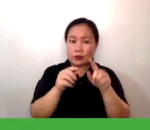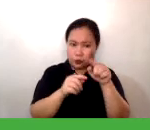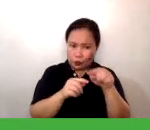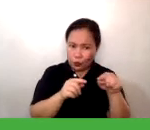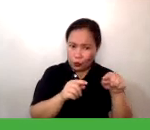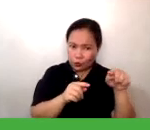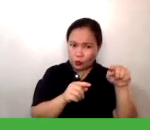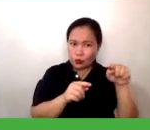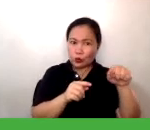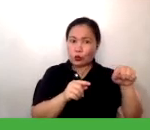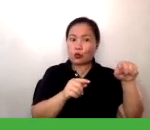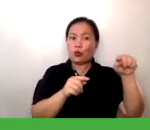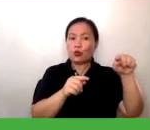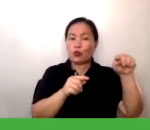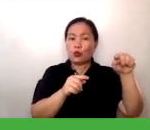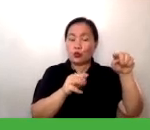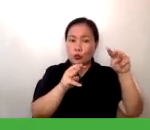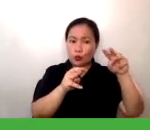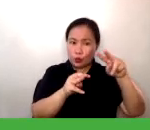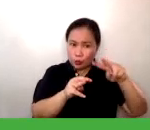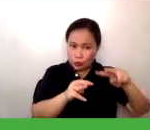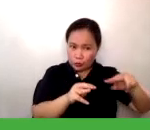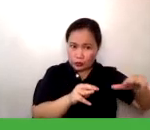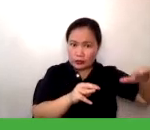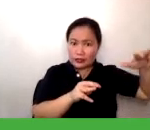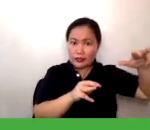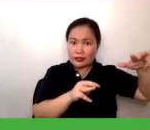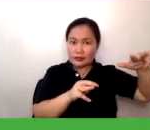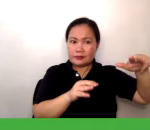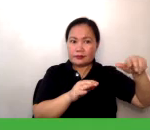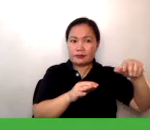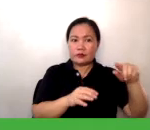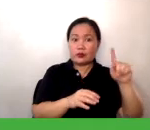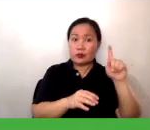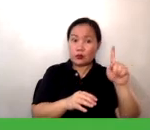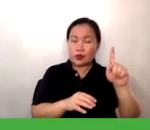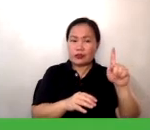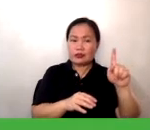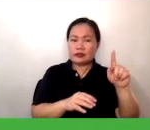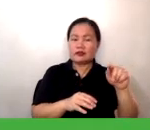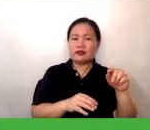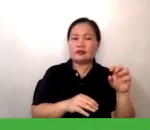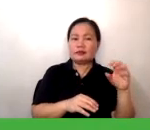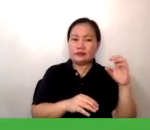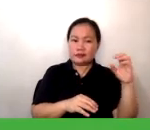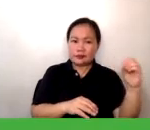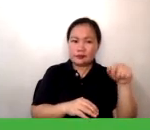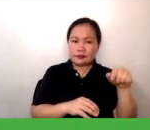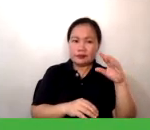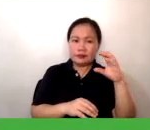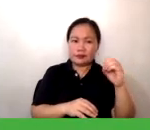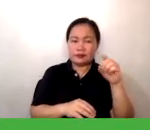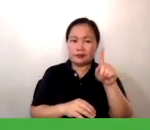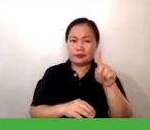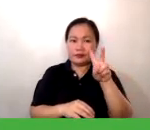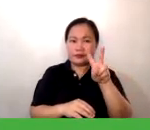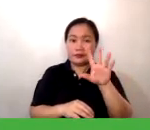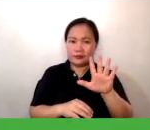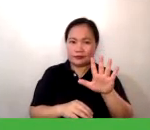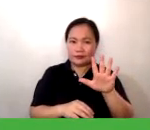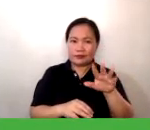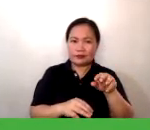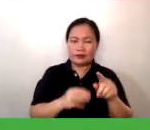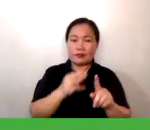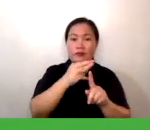So, from here, 1, 2, 3. May isang bakante. Okay, so the answer